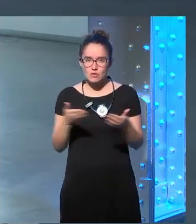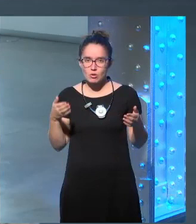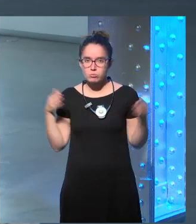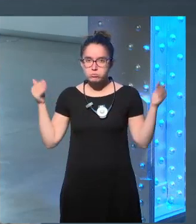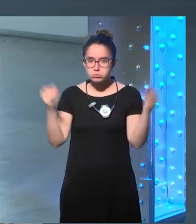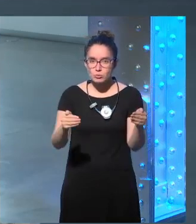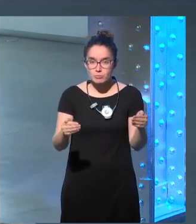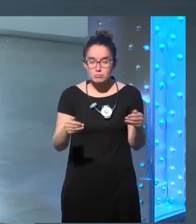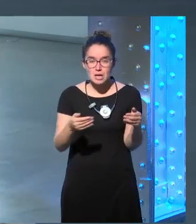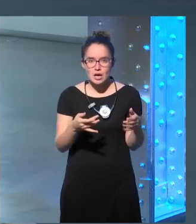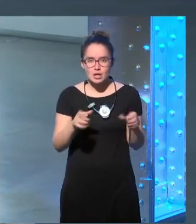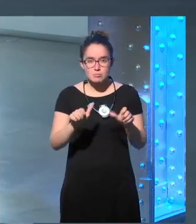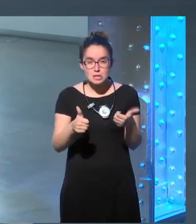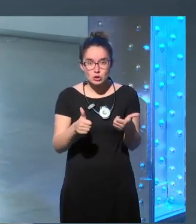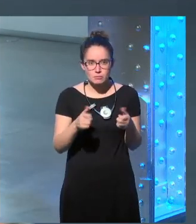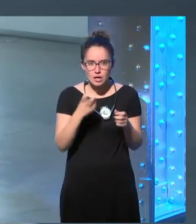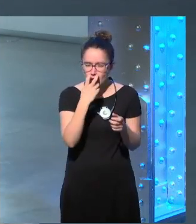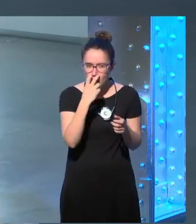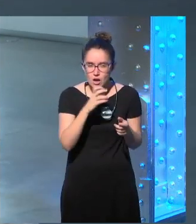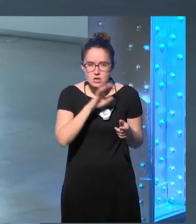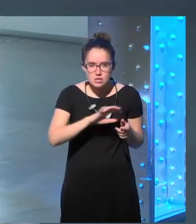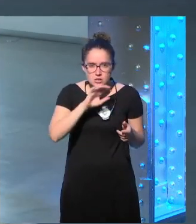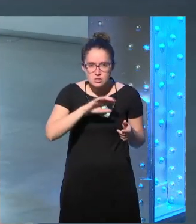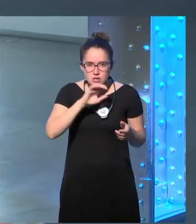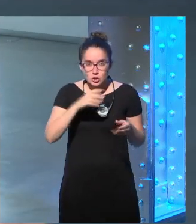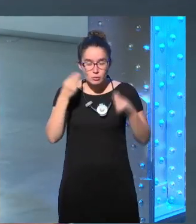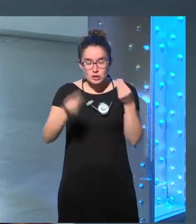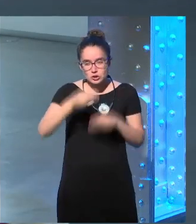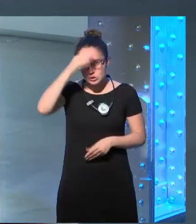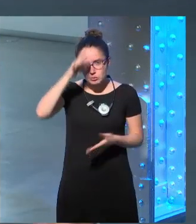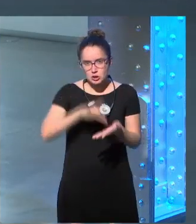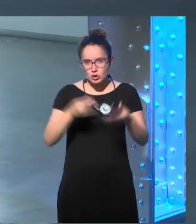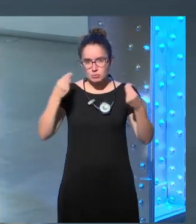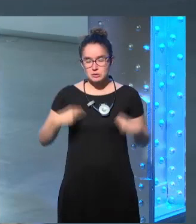itchy automatically. So this is a book about